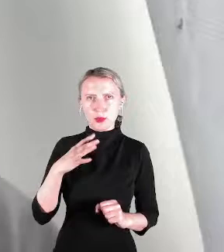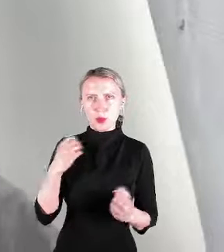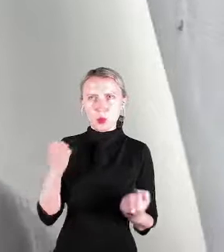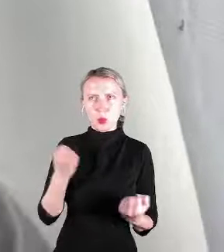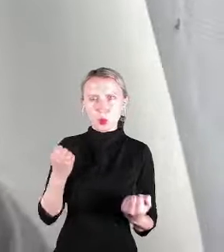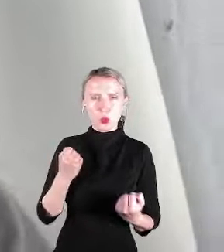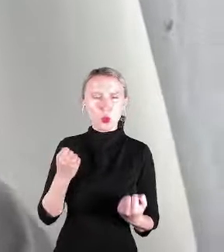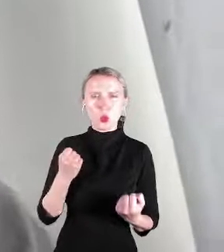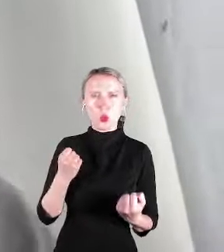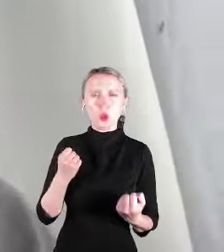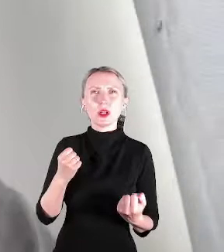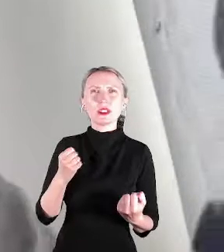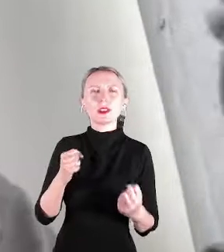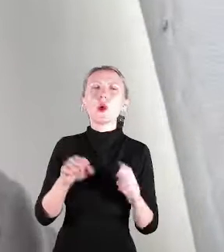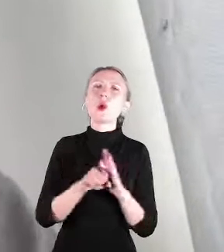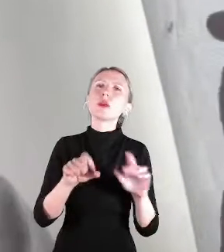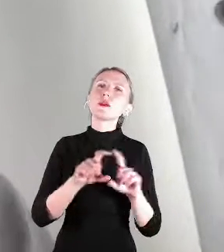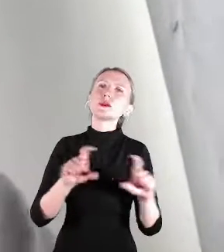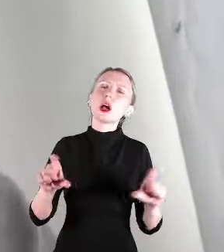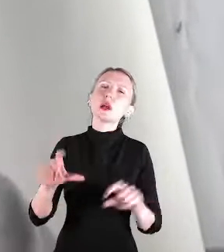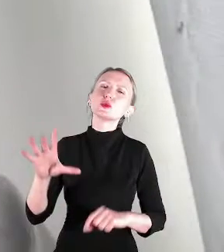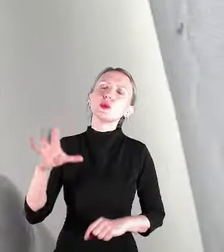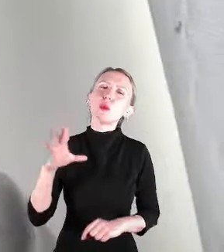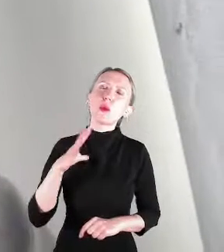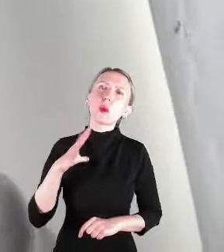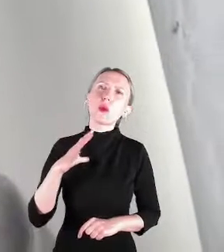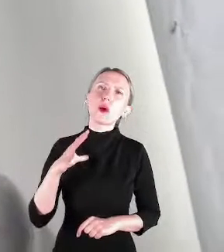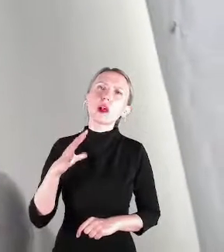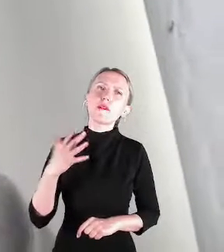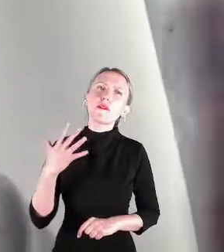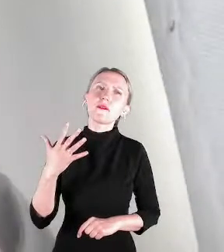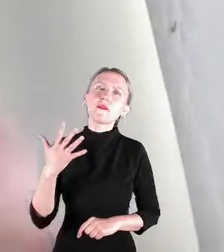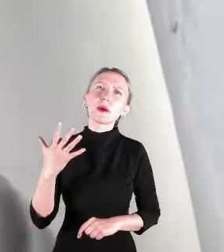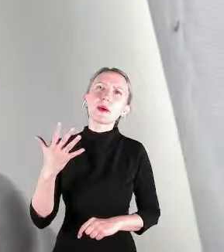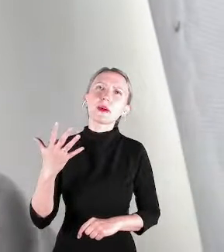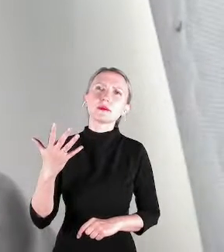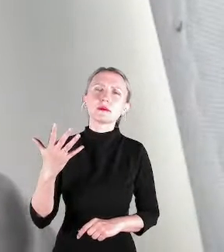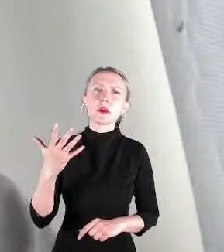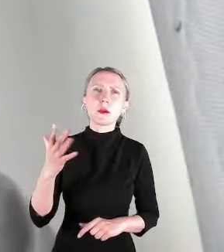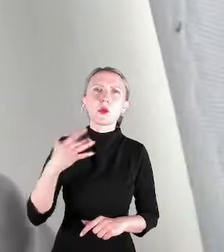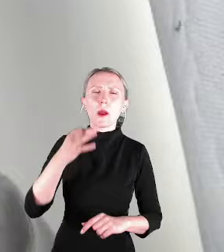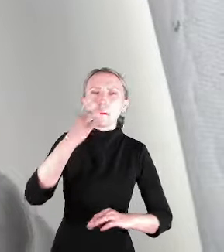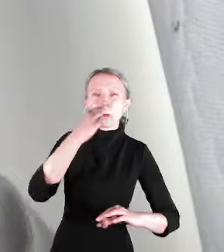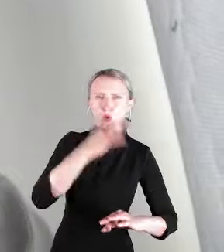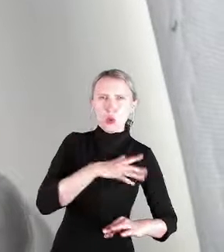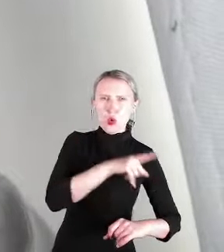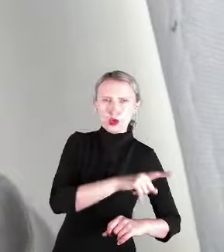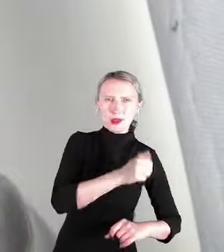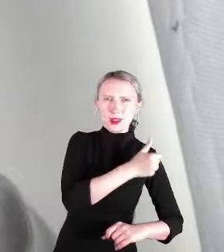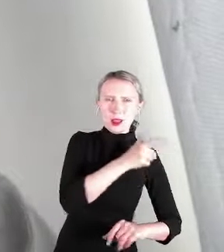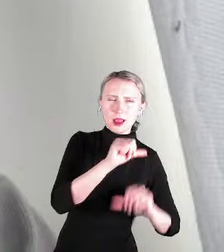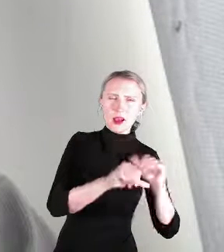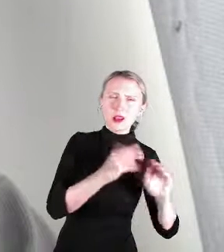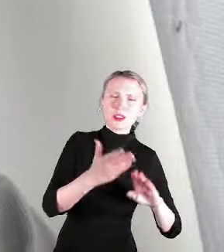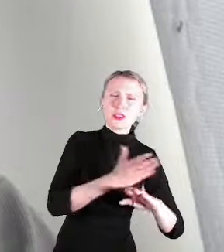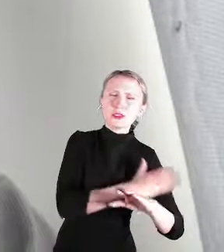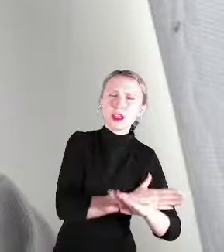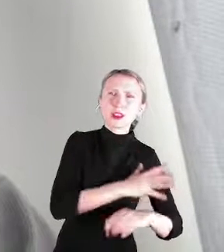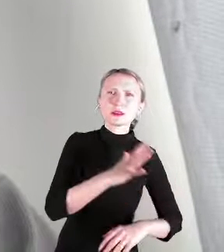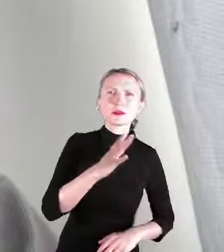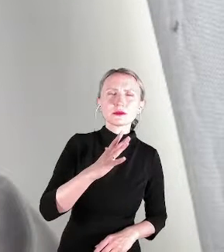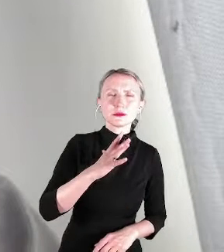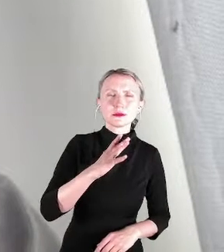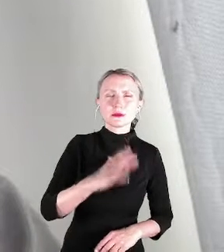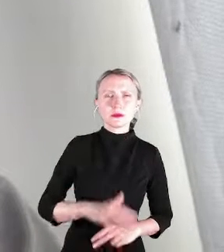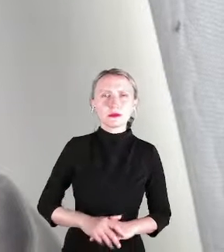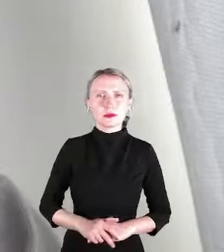years younger. I mean, I call this book, as you said, The War Against